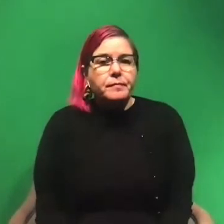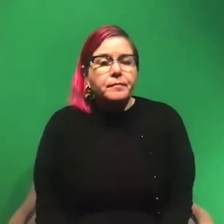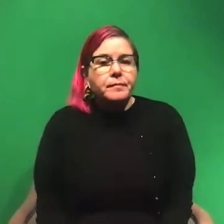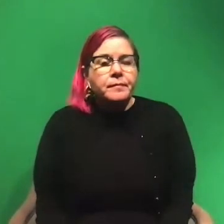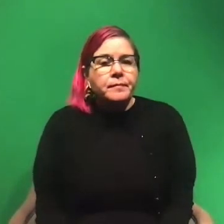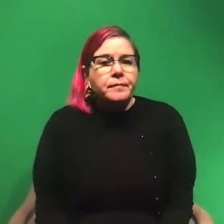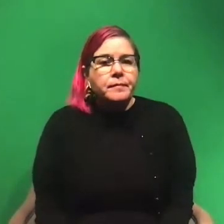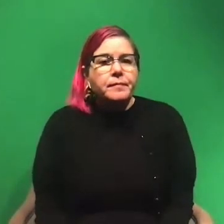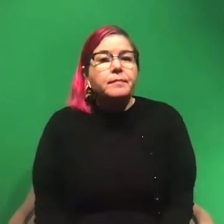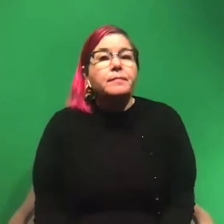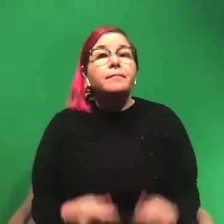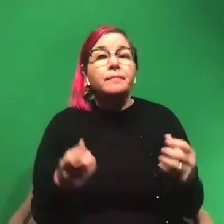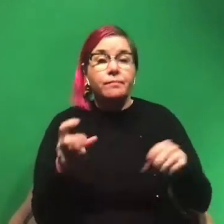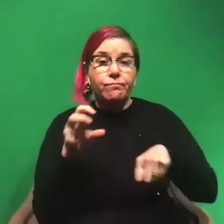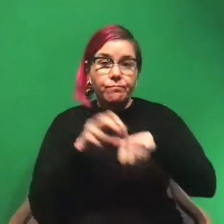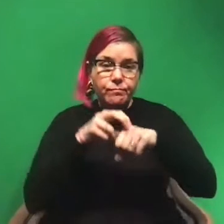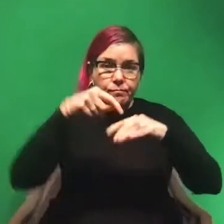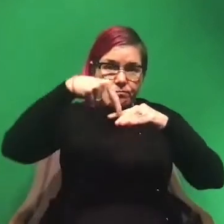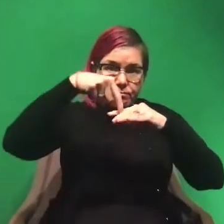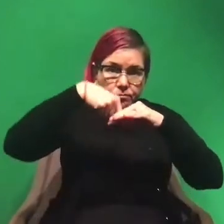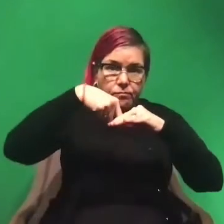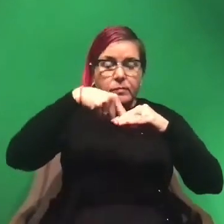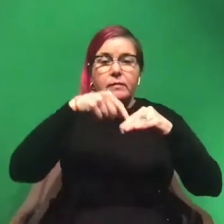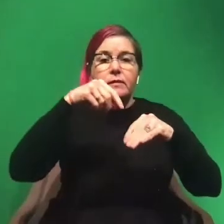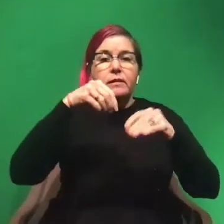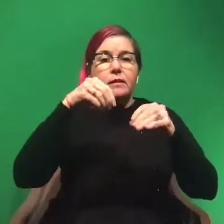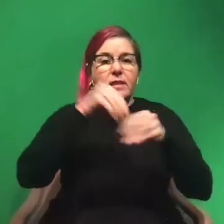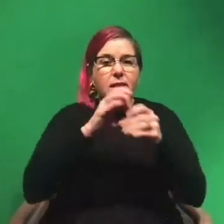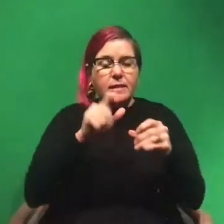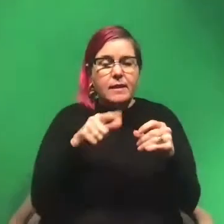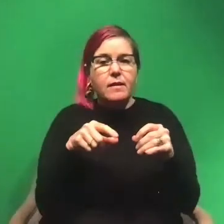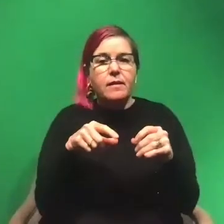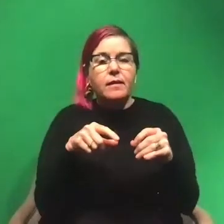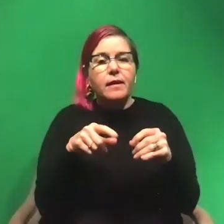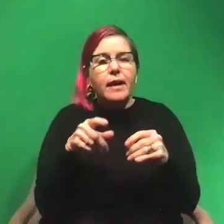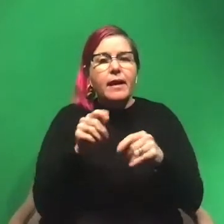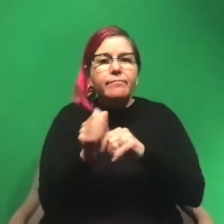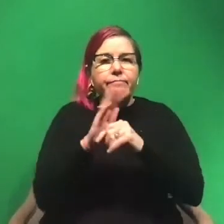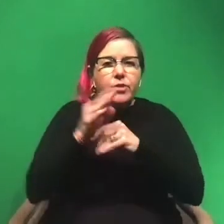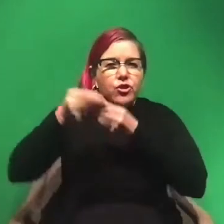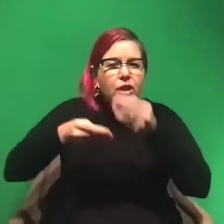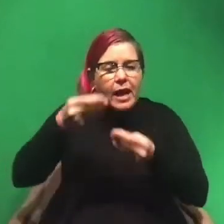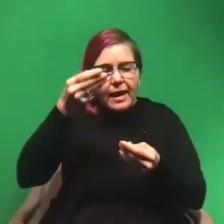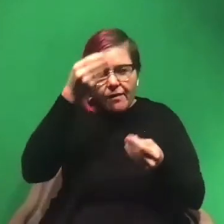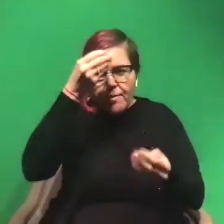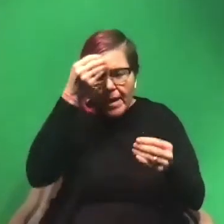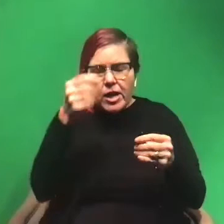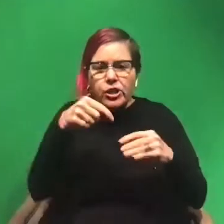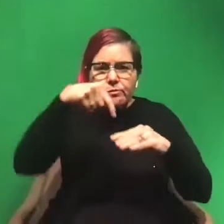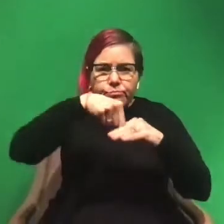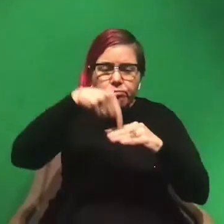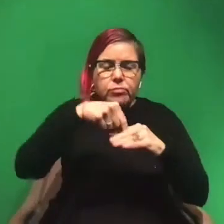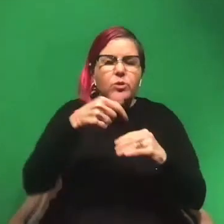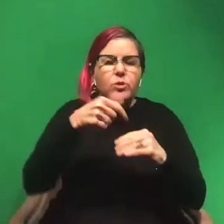imagine. It has to then penetrate the cell, release its genetic material. So any virus out